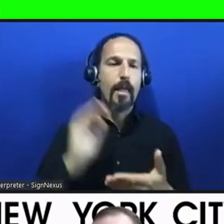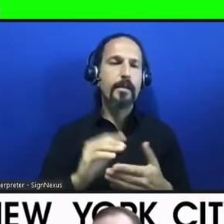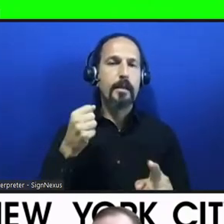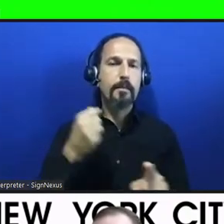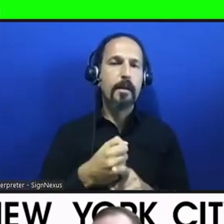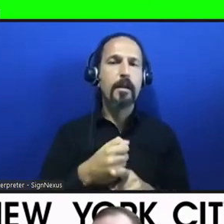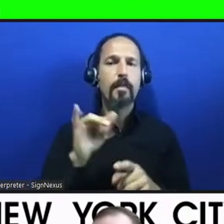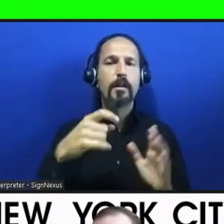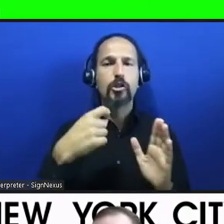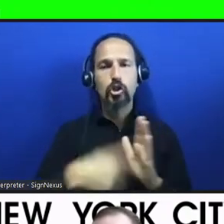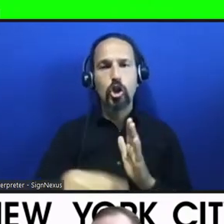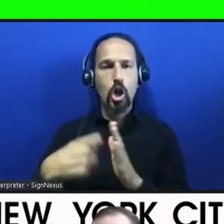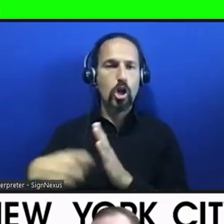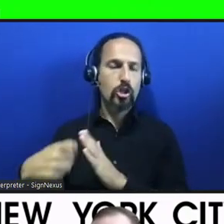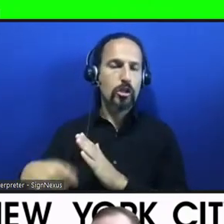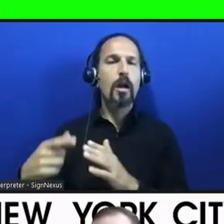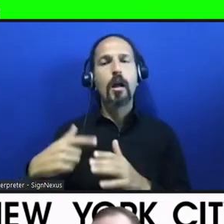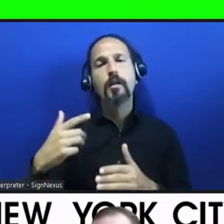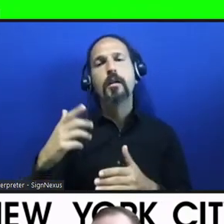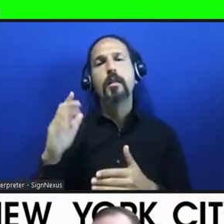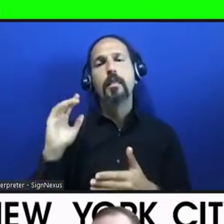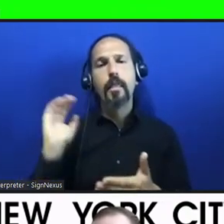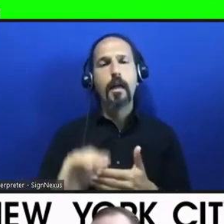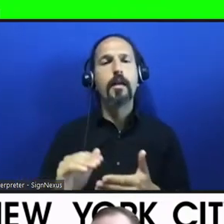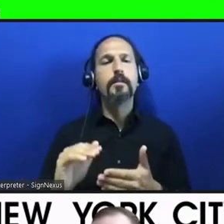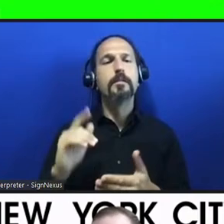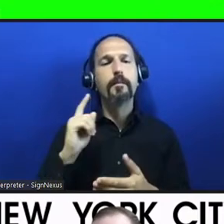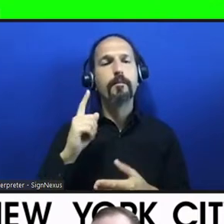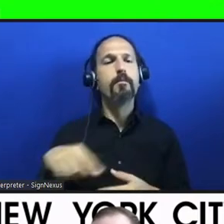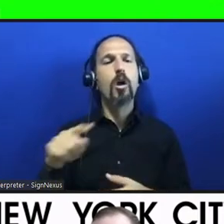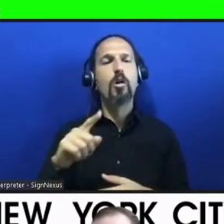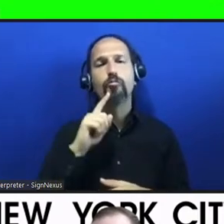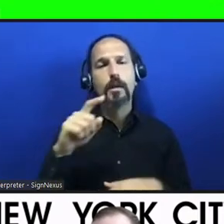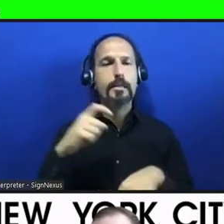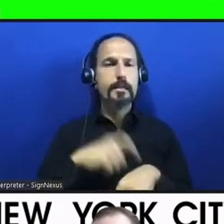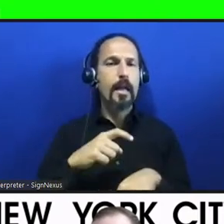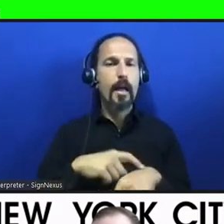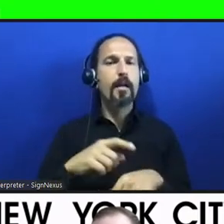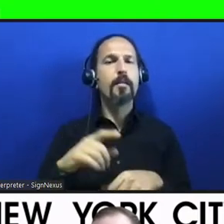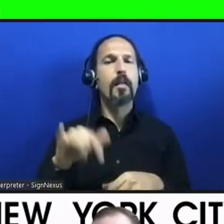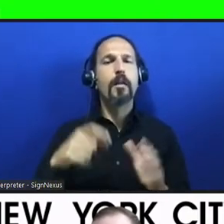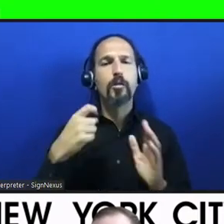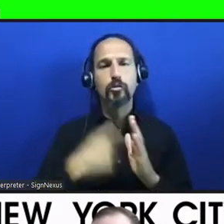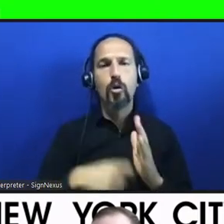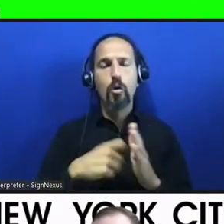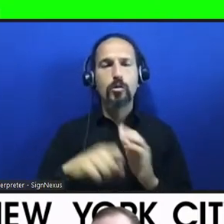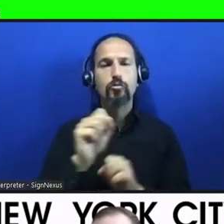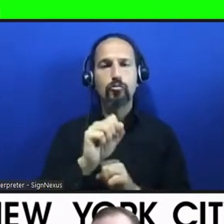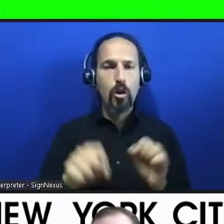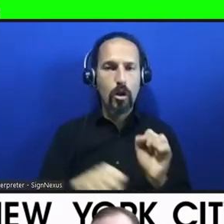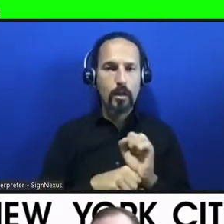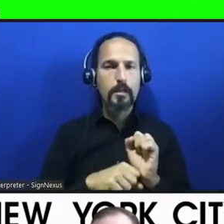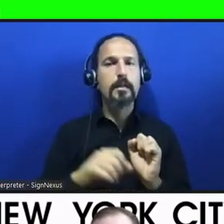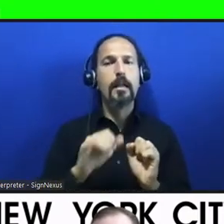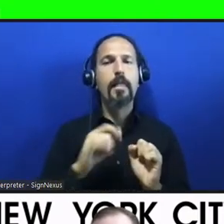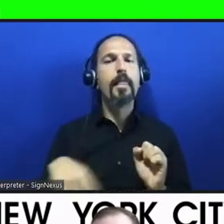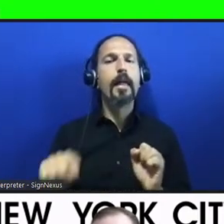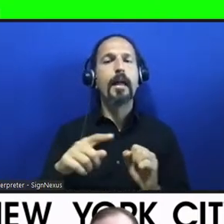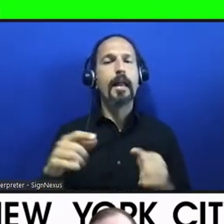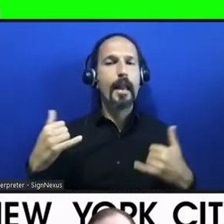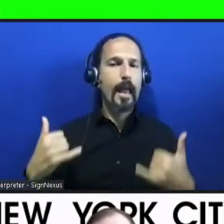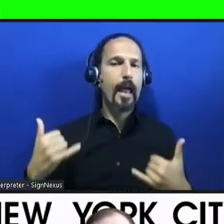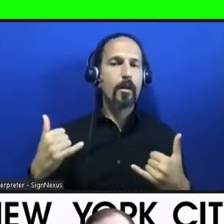the charges we also strongly discourage the use the use of real-time variable toll structures such as those that now